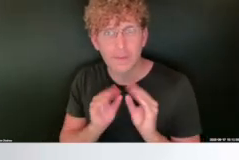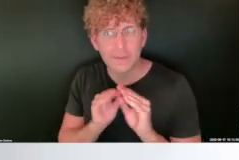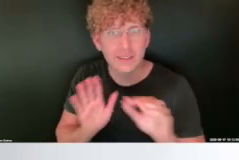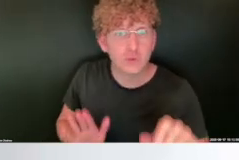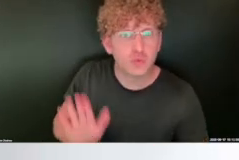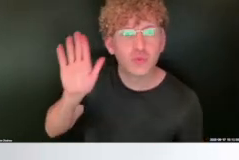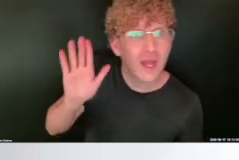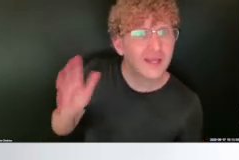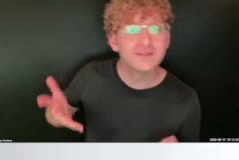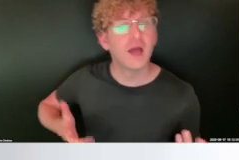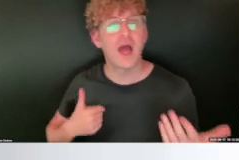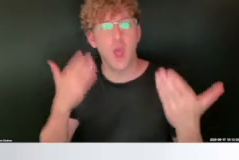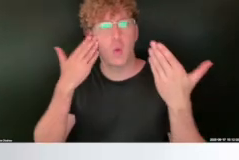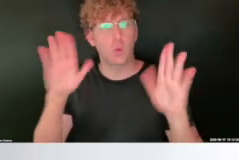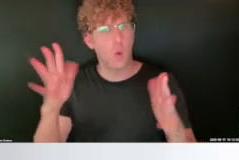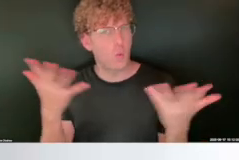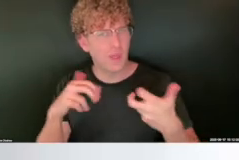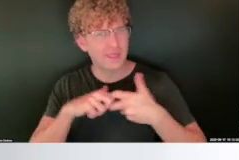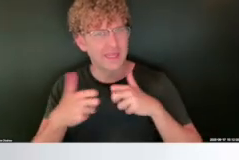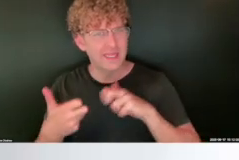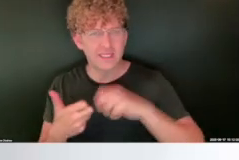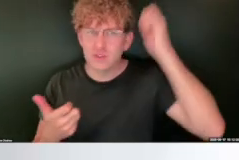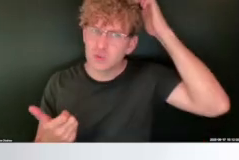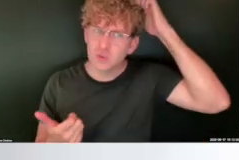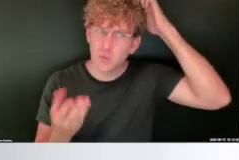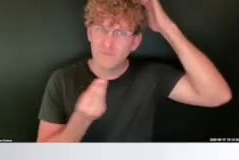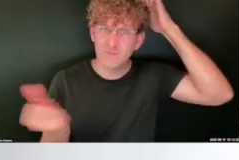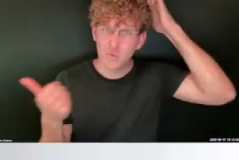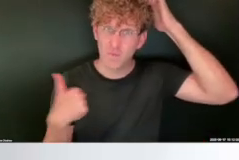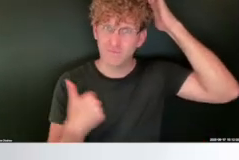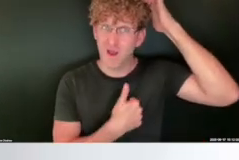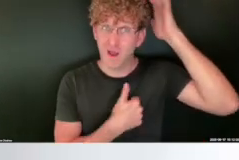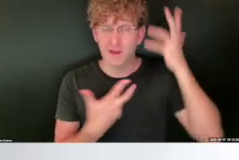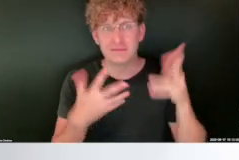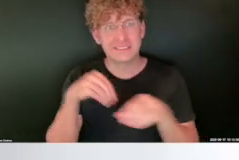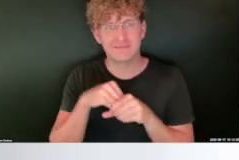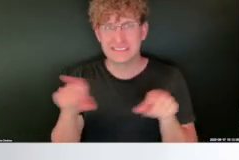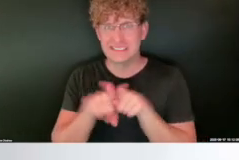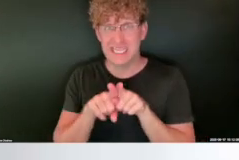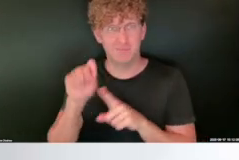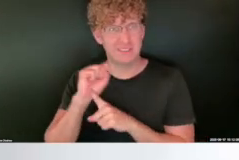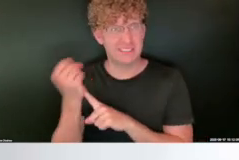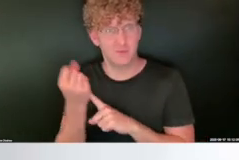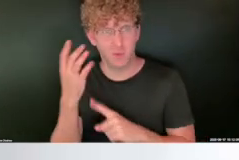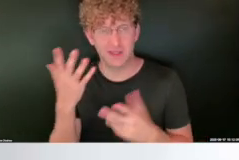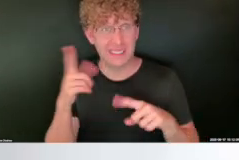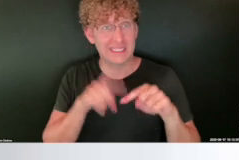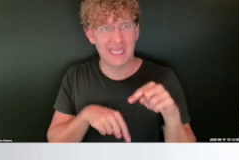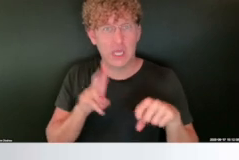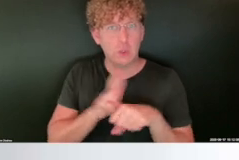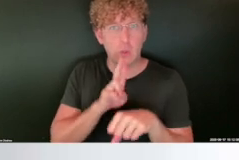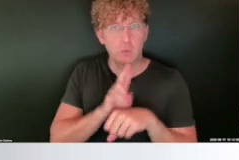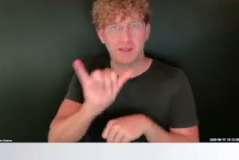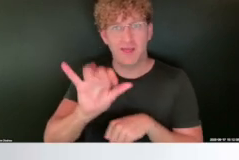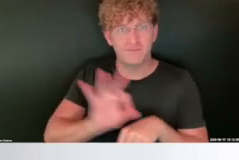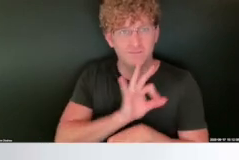the issue is, so there's probably quite a few of us that are in the same situation that can't use that function. It's not available.